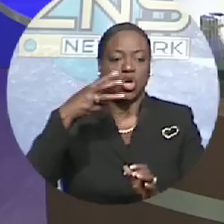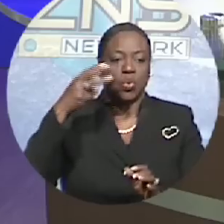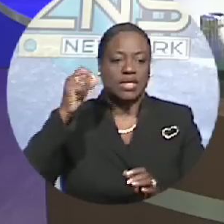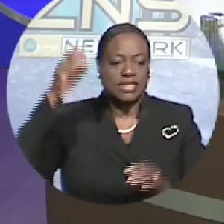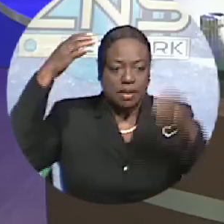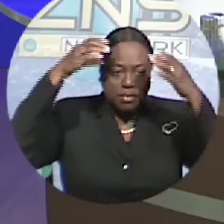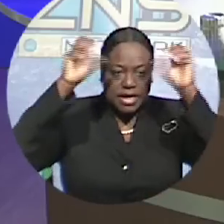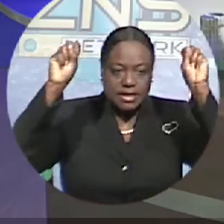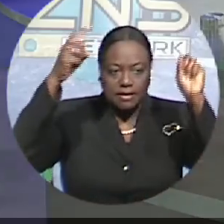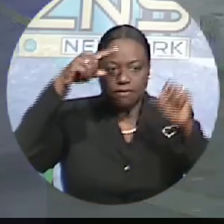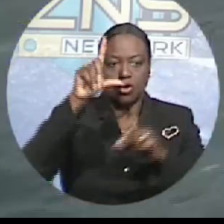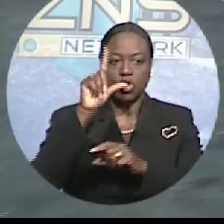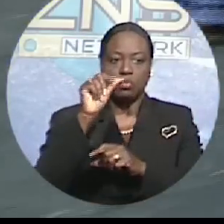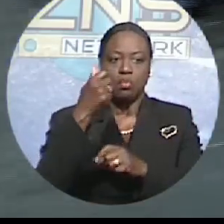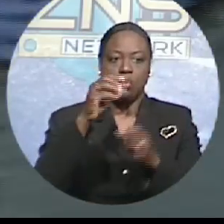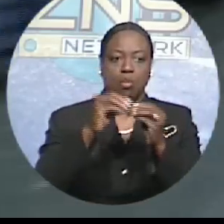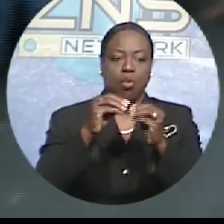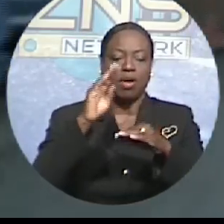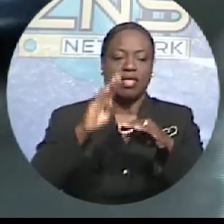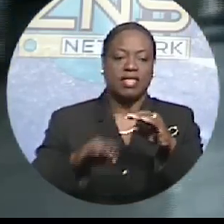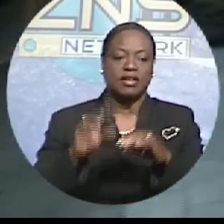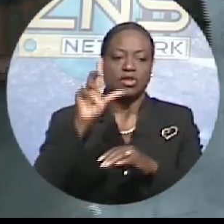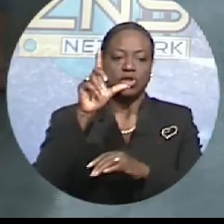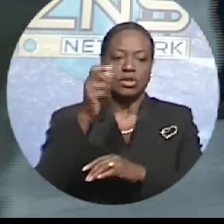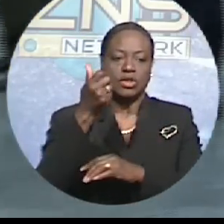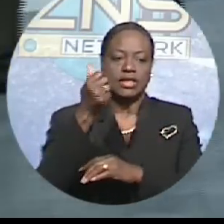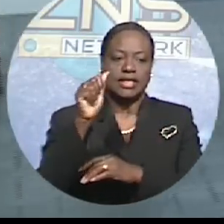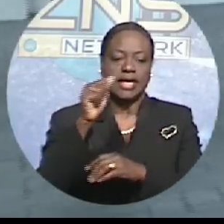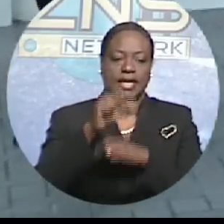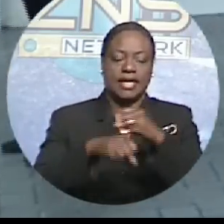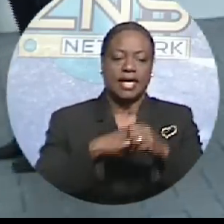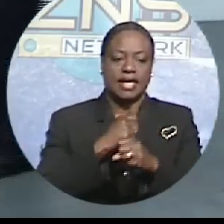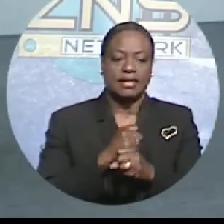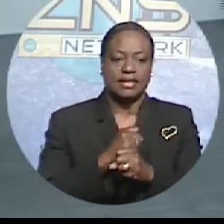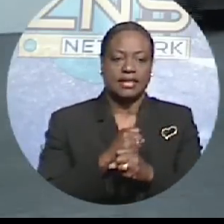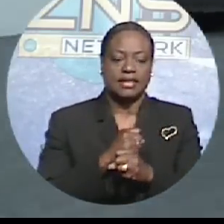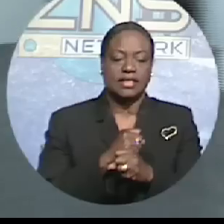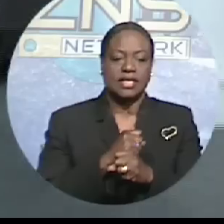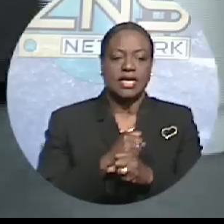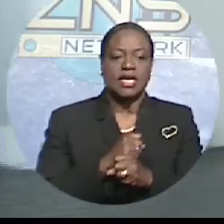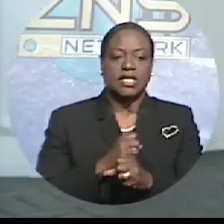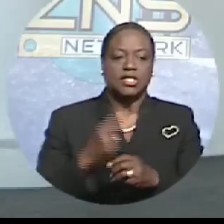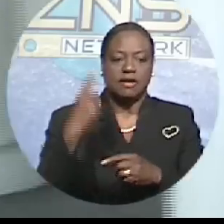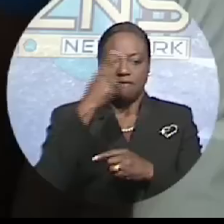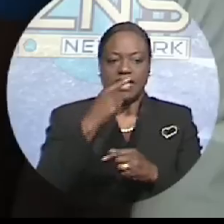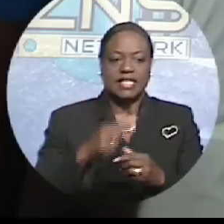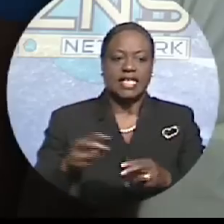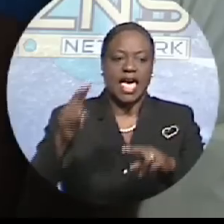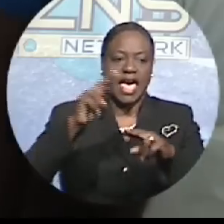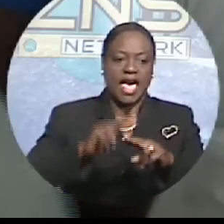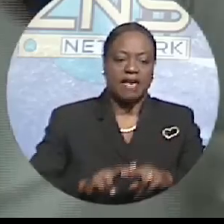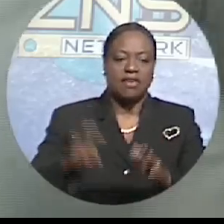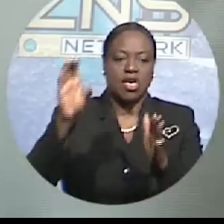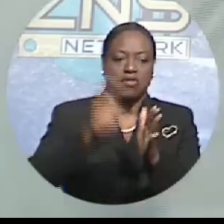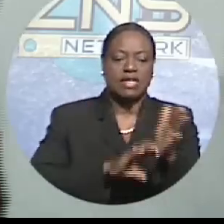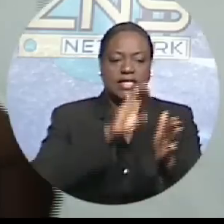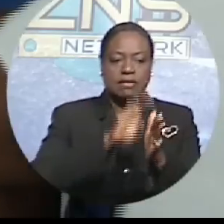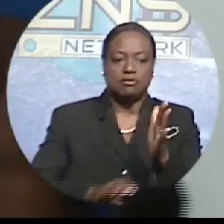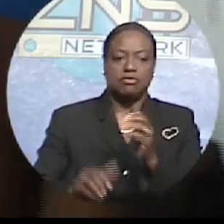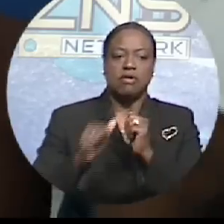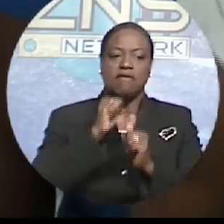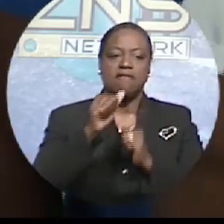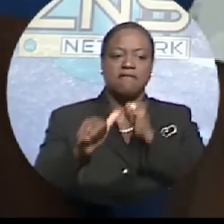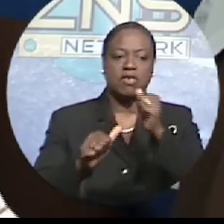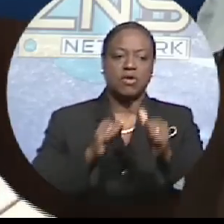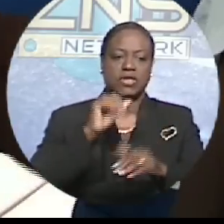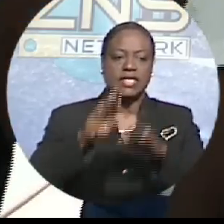than a decade, did not offer herself for re-election. She faced heavy criticism after refusing to step down as the union's president after being